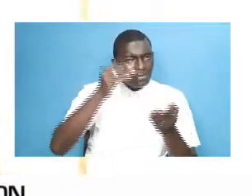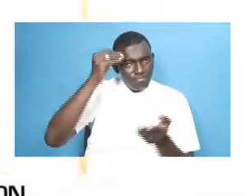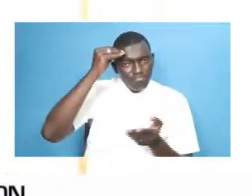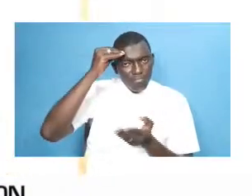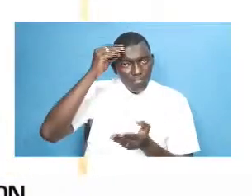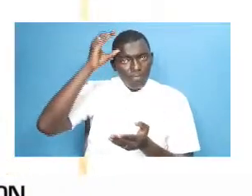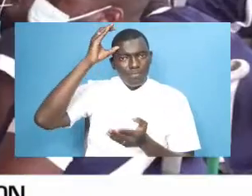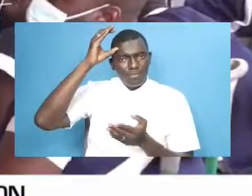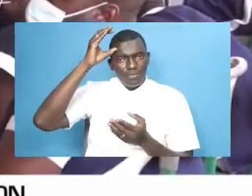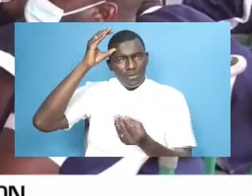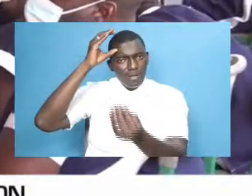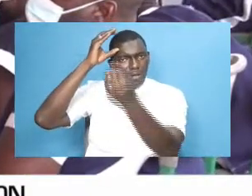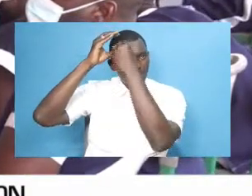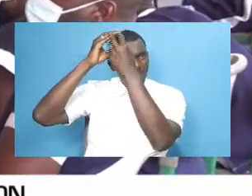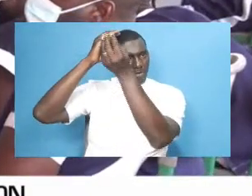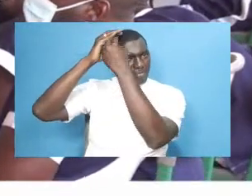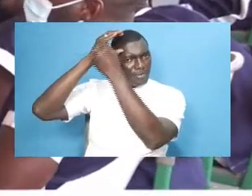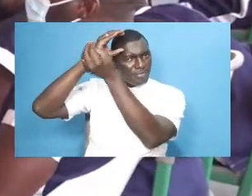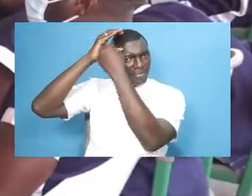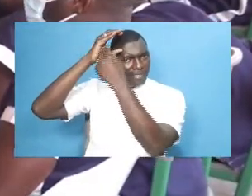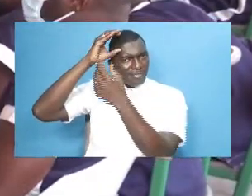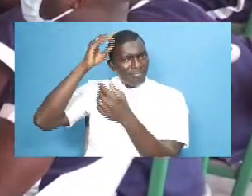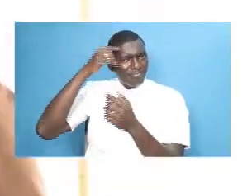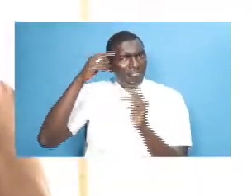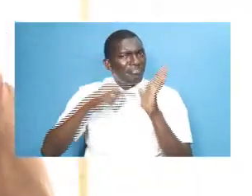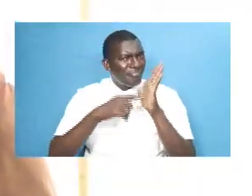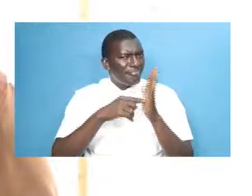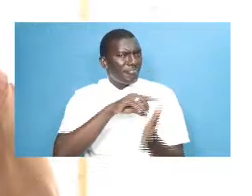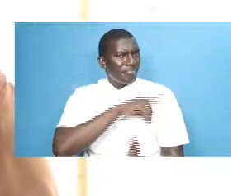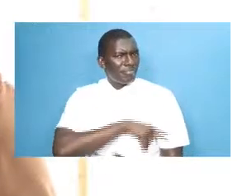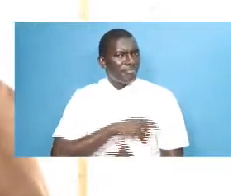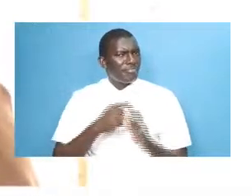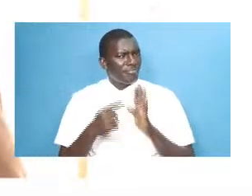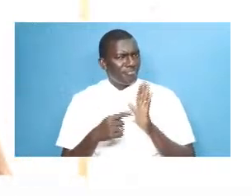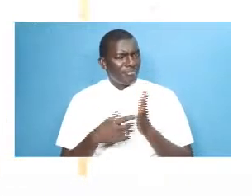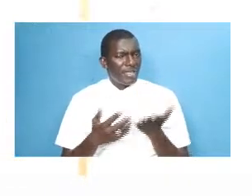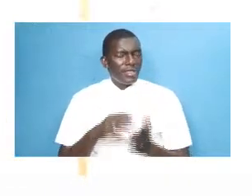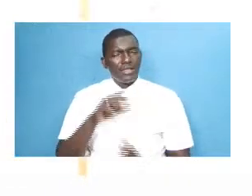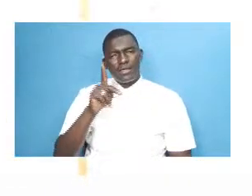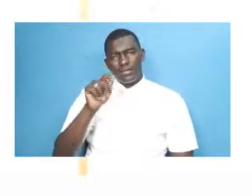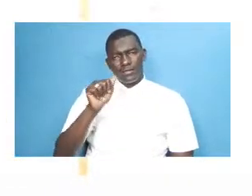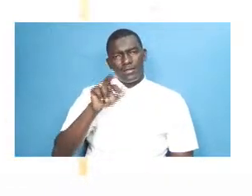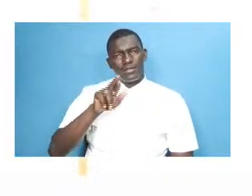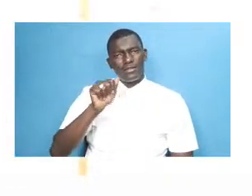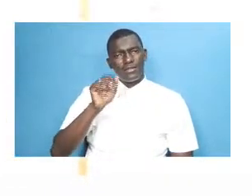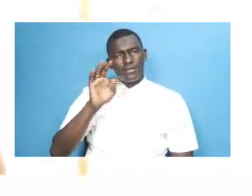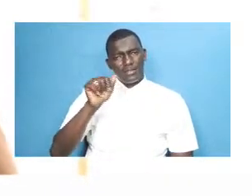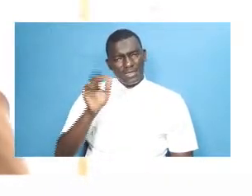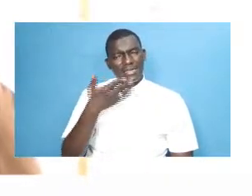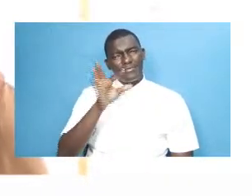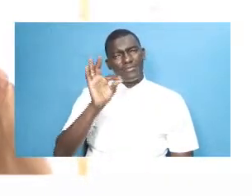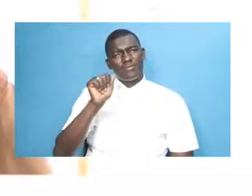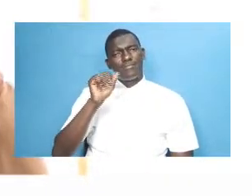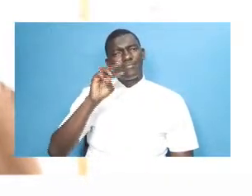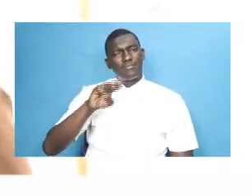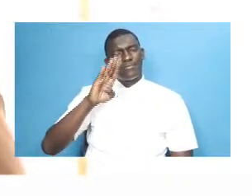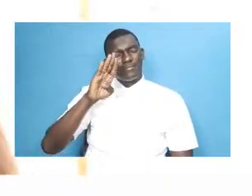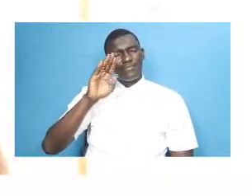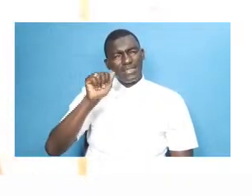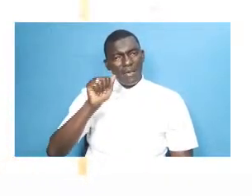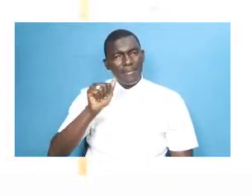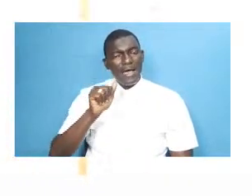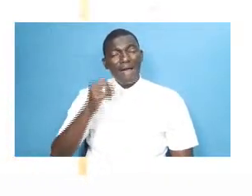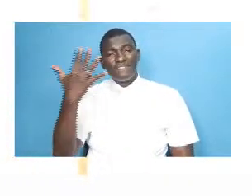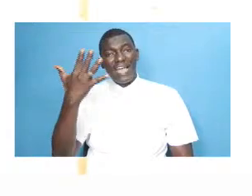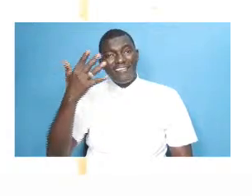Chief Superintendent Karfatamba is the head of inmates training at the Mile 2 Central Prison. 5 prison officers were co-opted into the